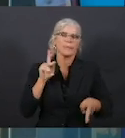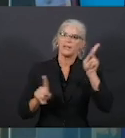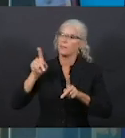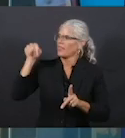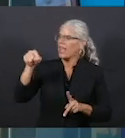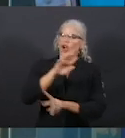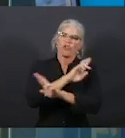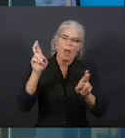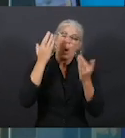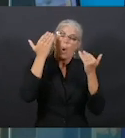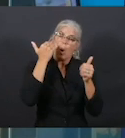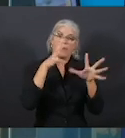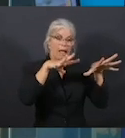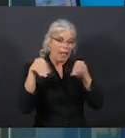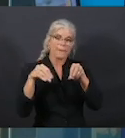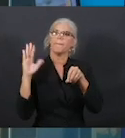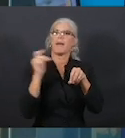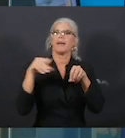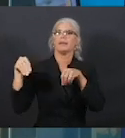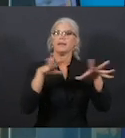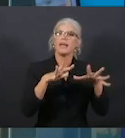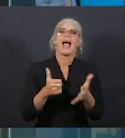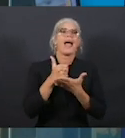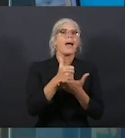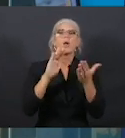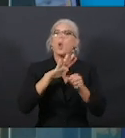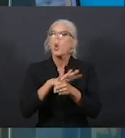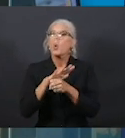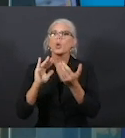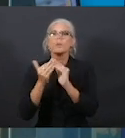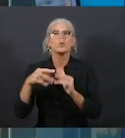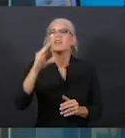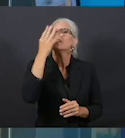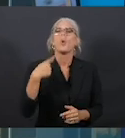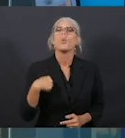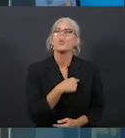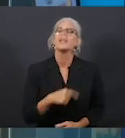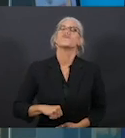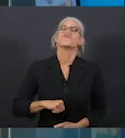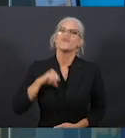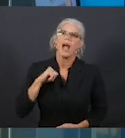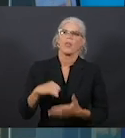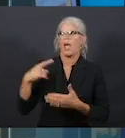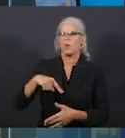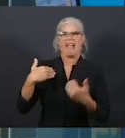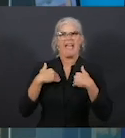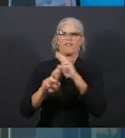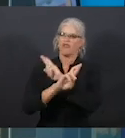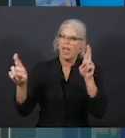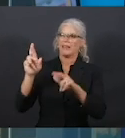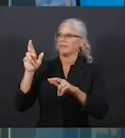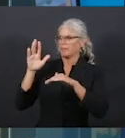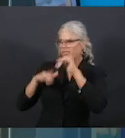get the power back on and help the local communities do that. And we're proud to play that role to help facilitate that. But there will